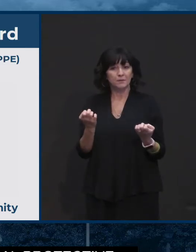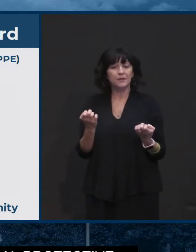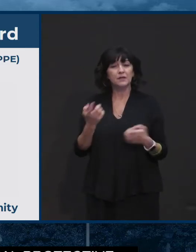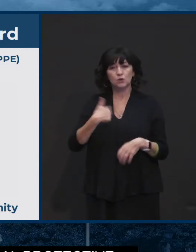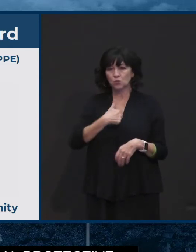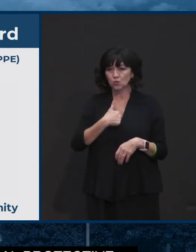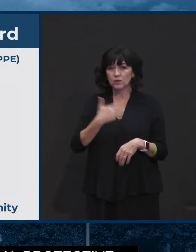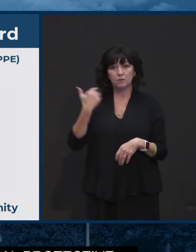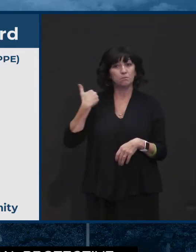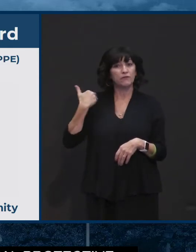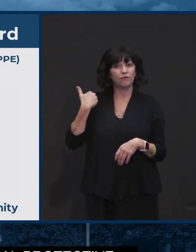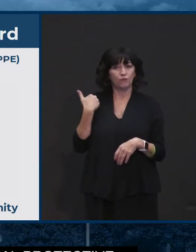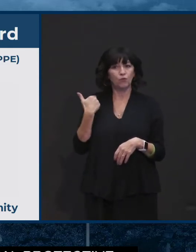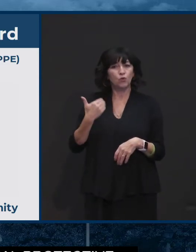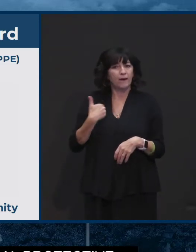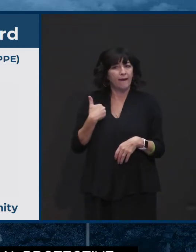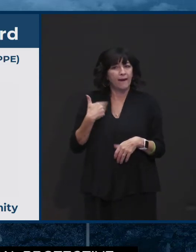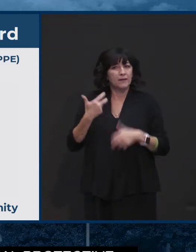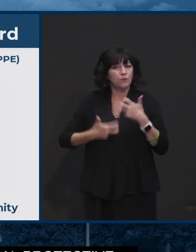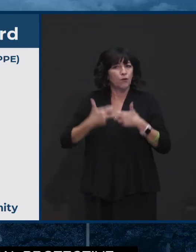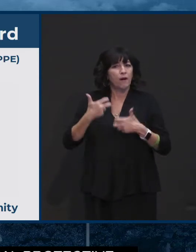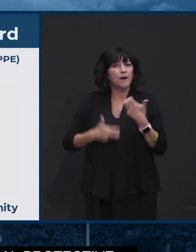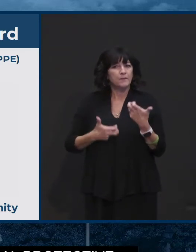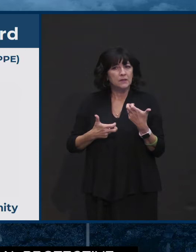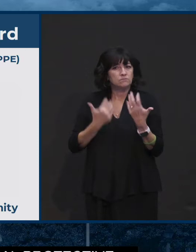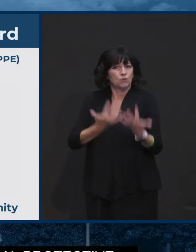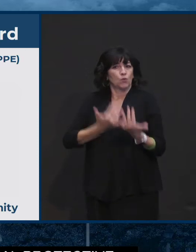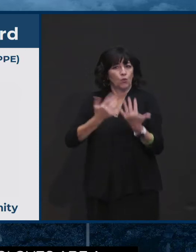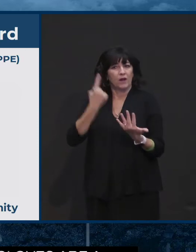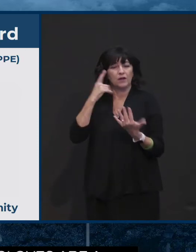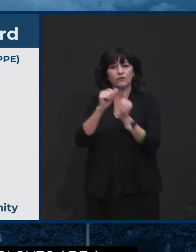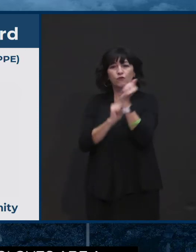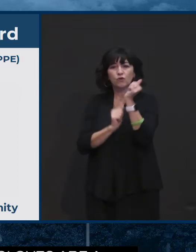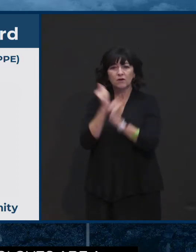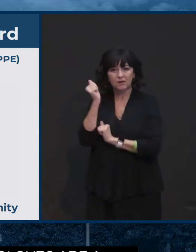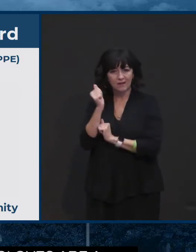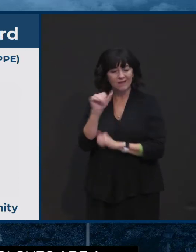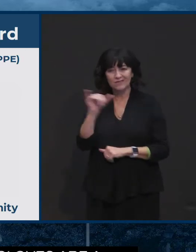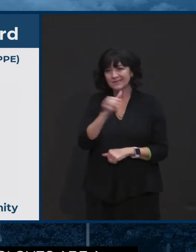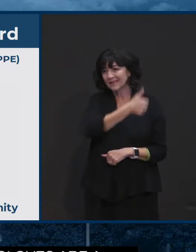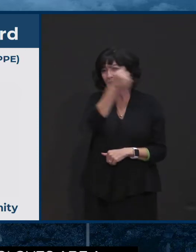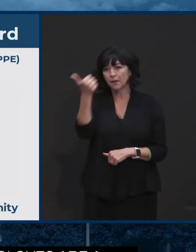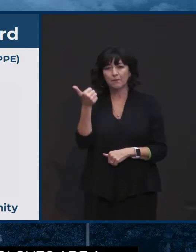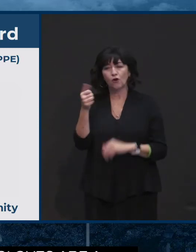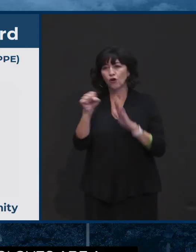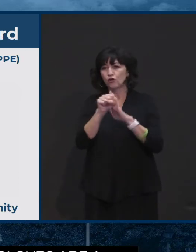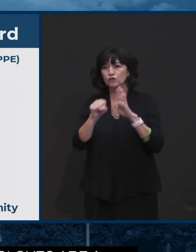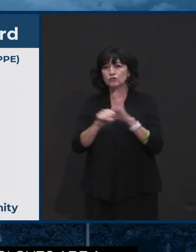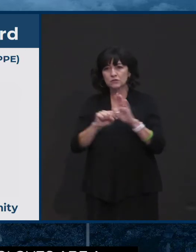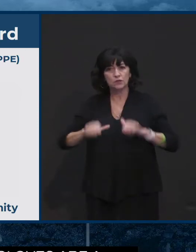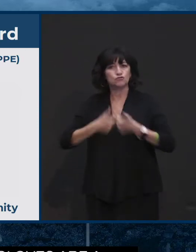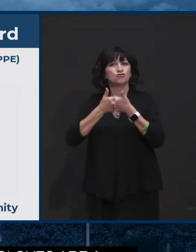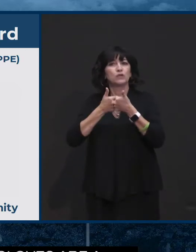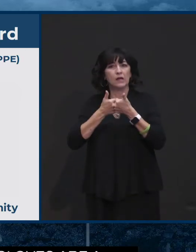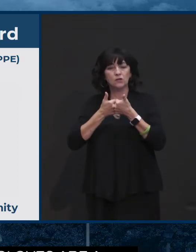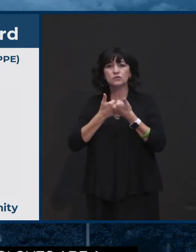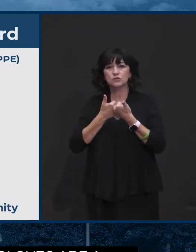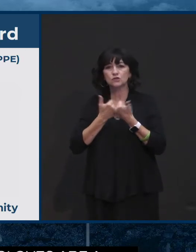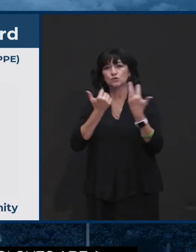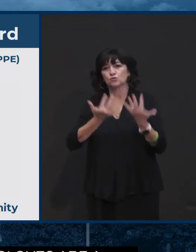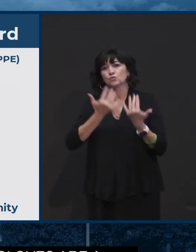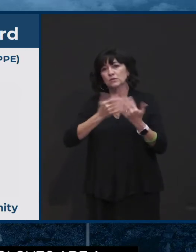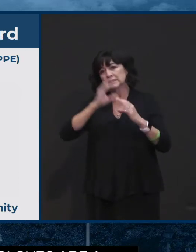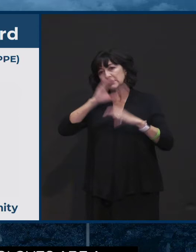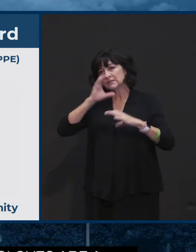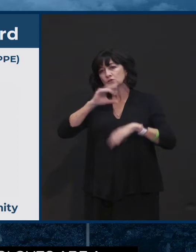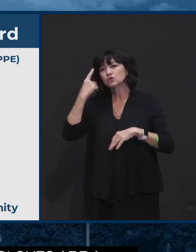House call with the governors of all the other states, every other state was seeing the same kind of challenge. Our hospitals, when we were on the